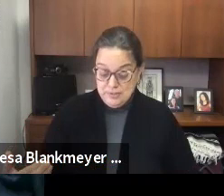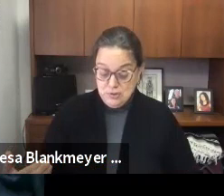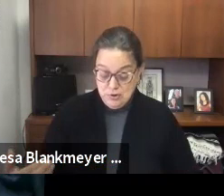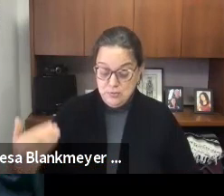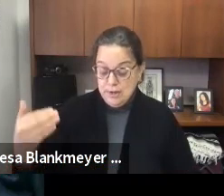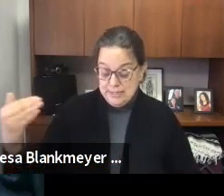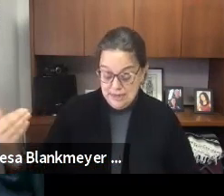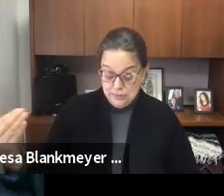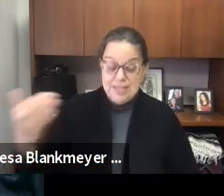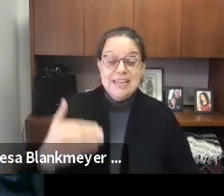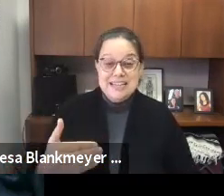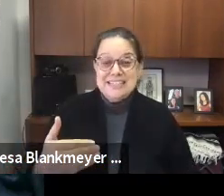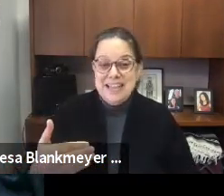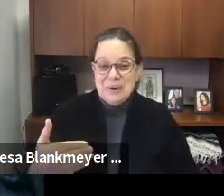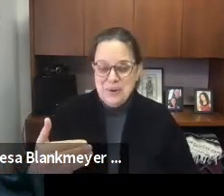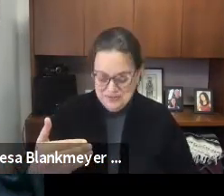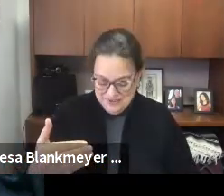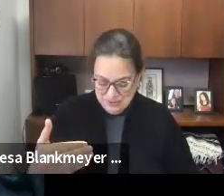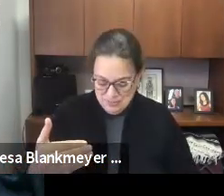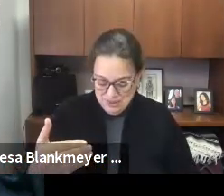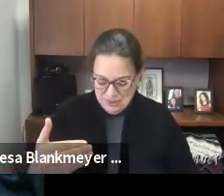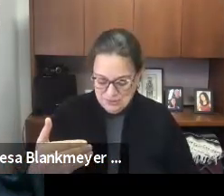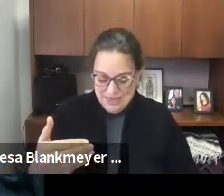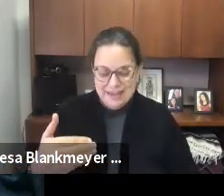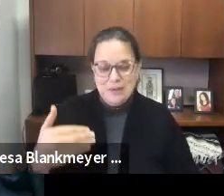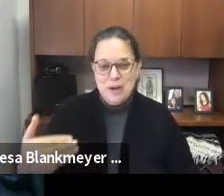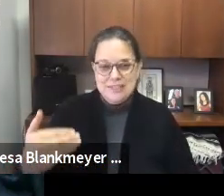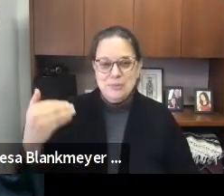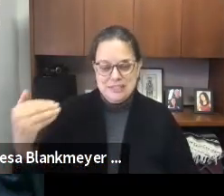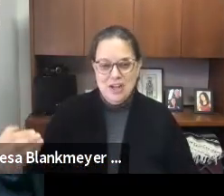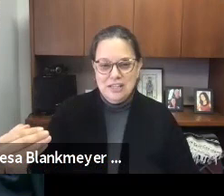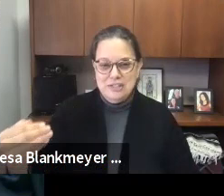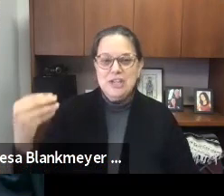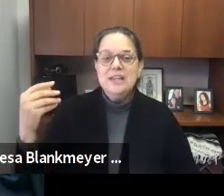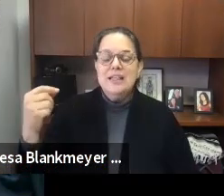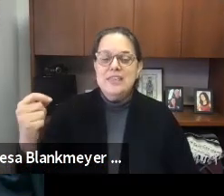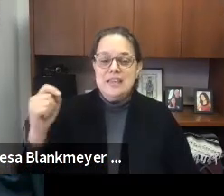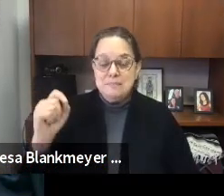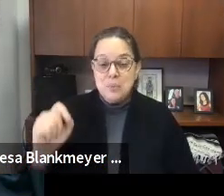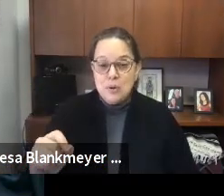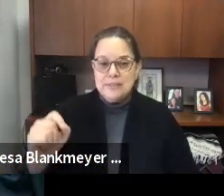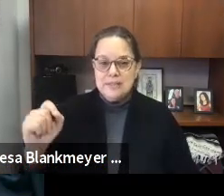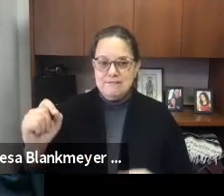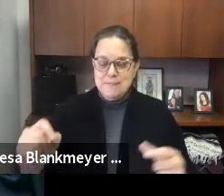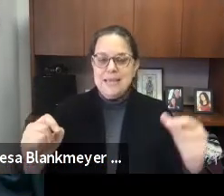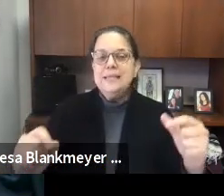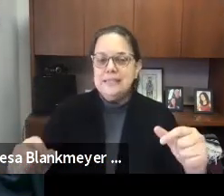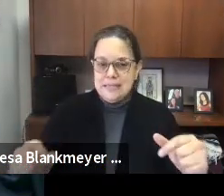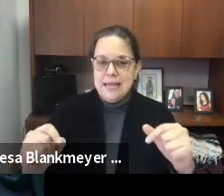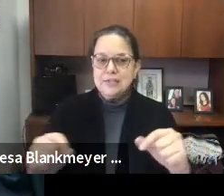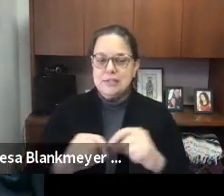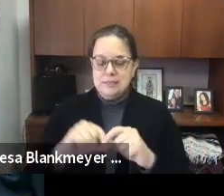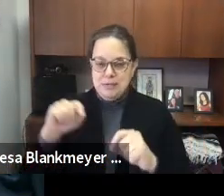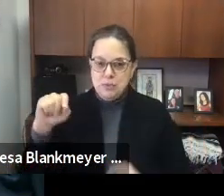the dormitory, Ruddock House. It is now called Venerable House. And I wanted to acknowledge the importance of making